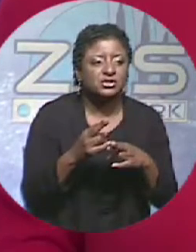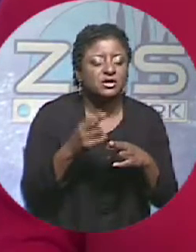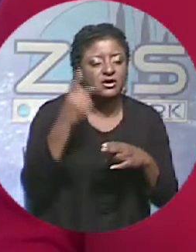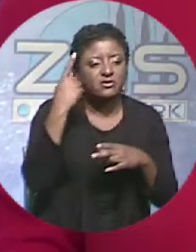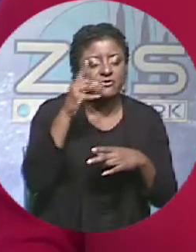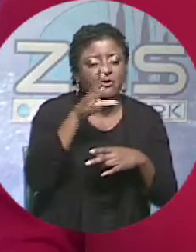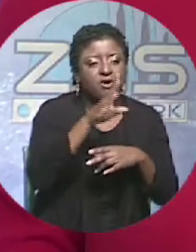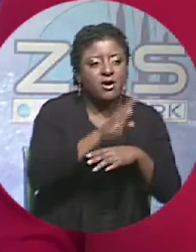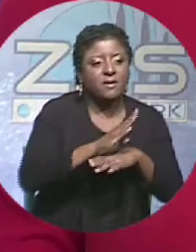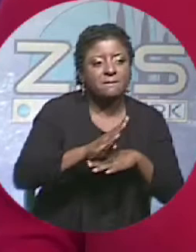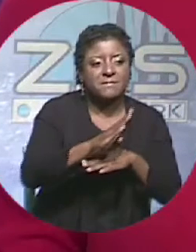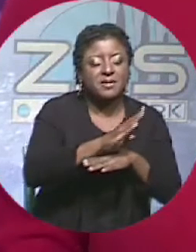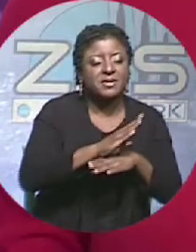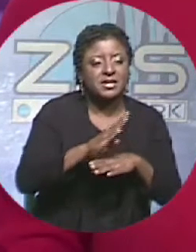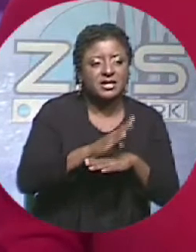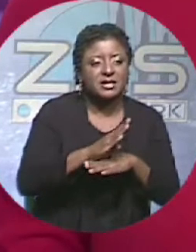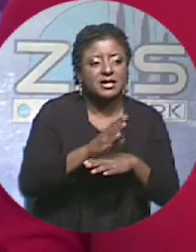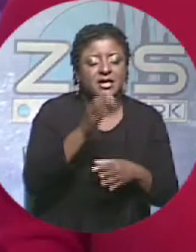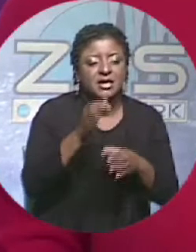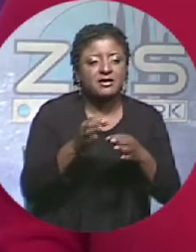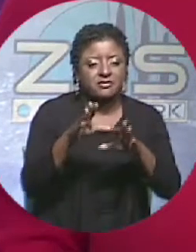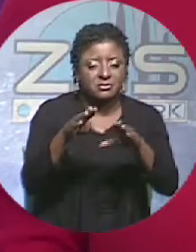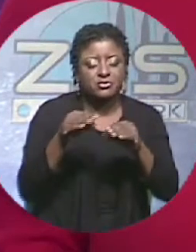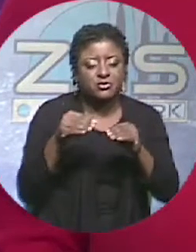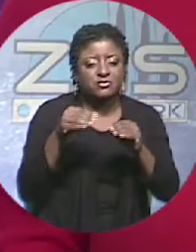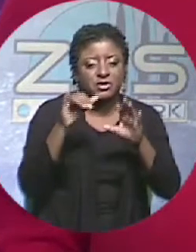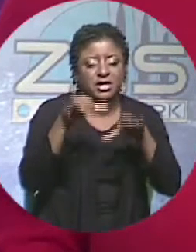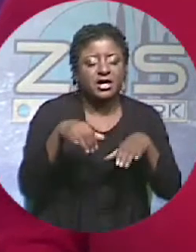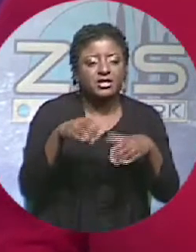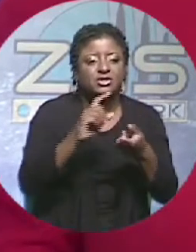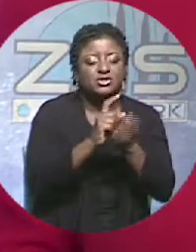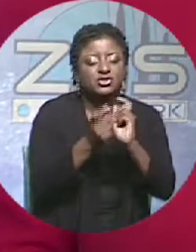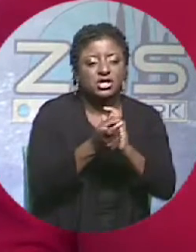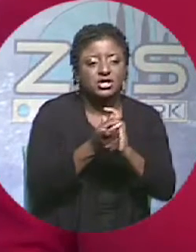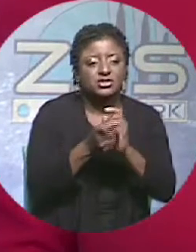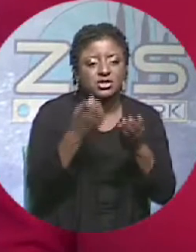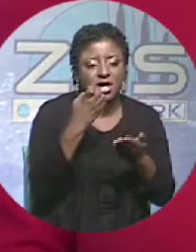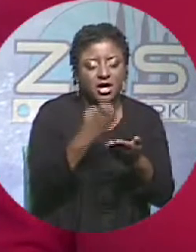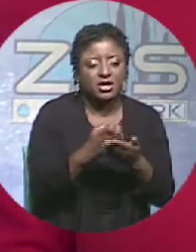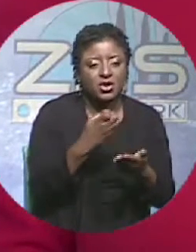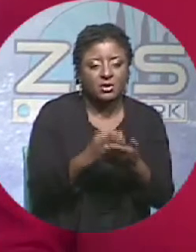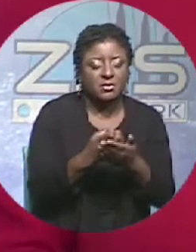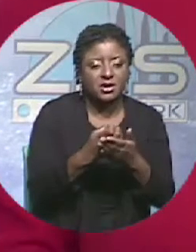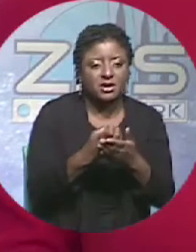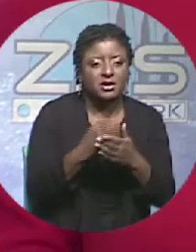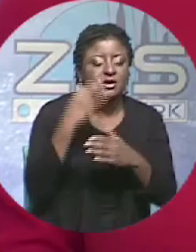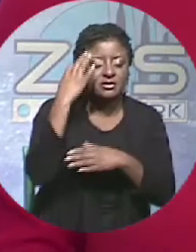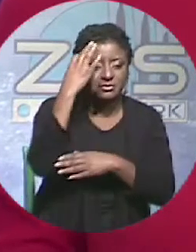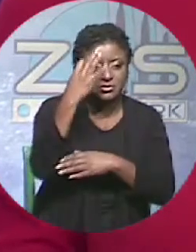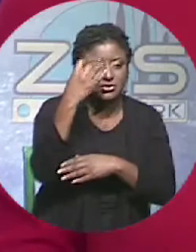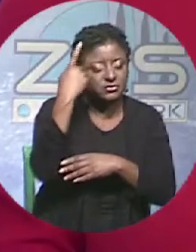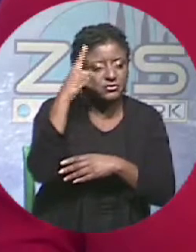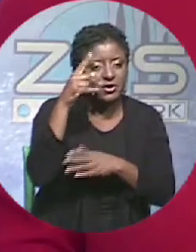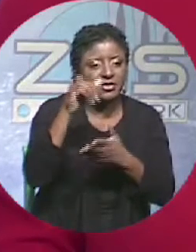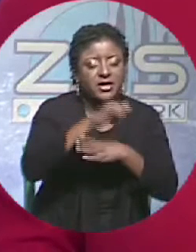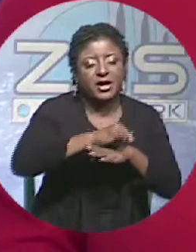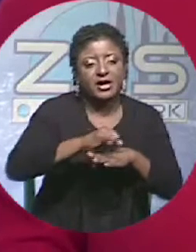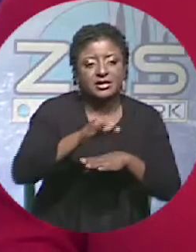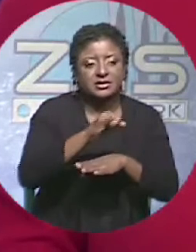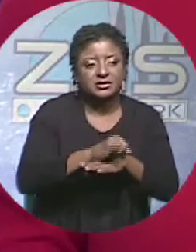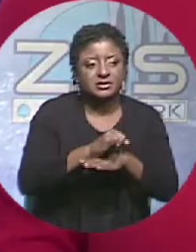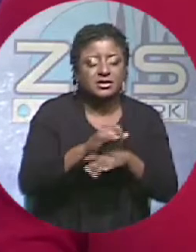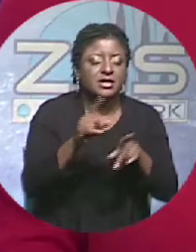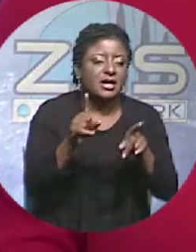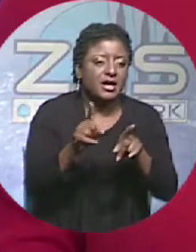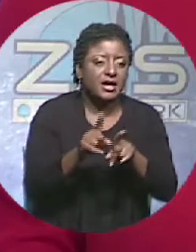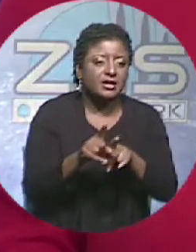island's economic outlook and key stakeholders at the Grand Bahama Port Authority. It's been 60 years since the agreement came into effect, and as the Prime